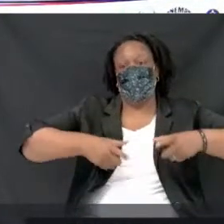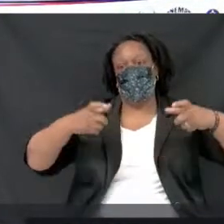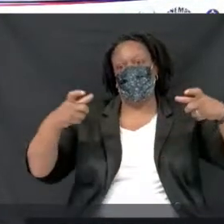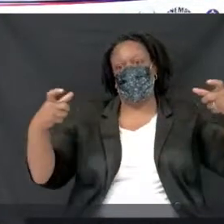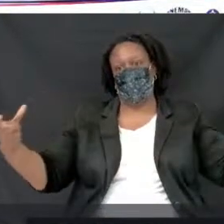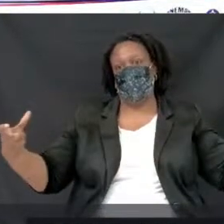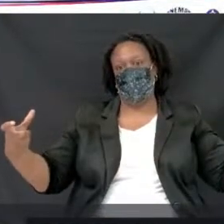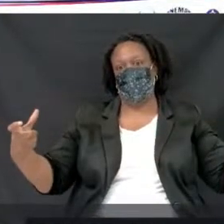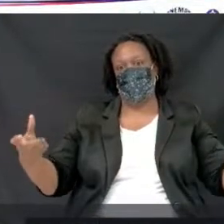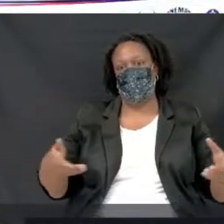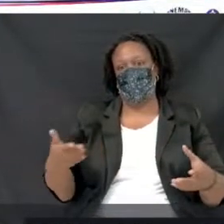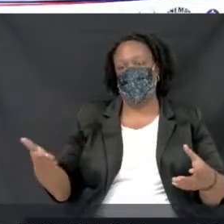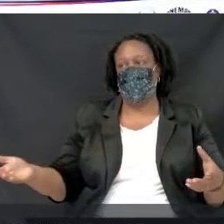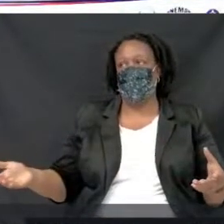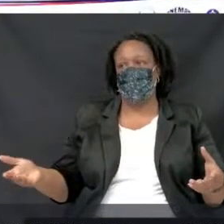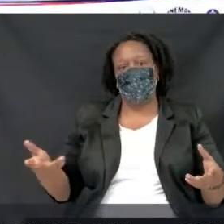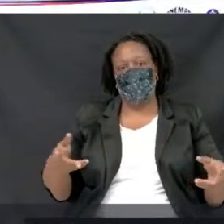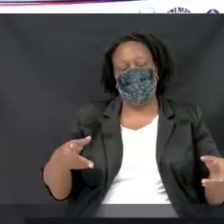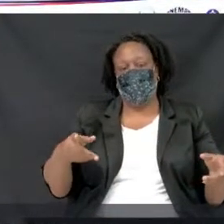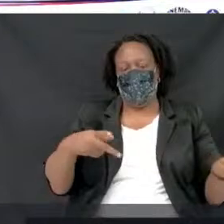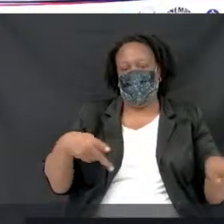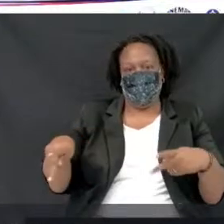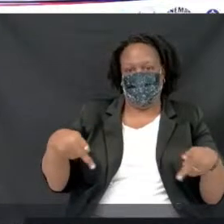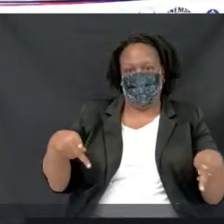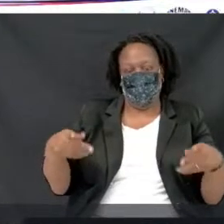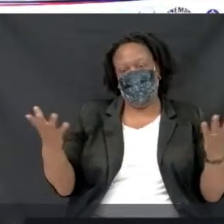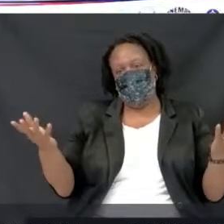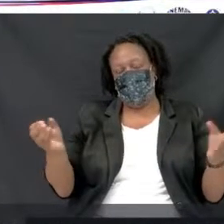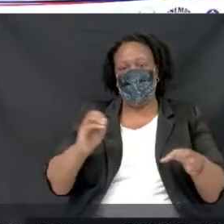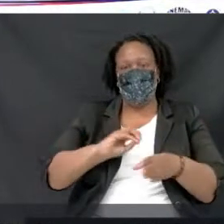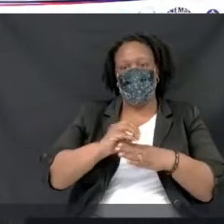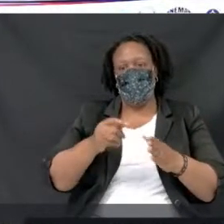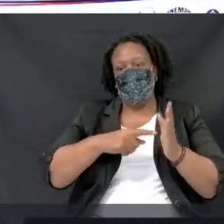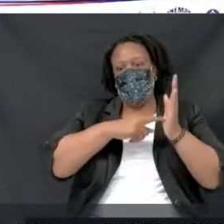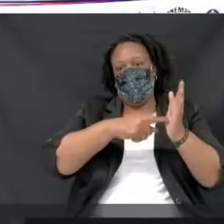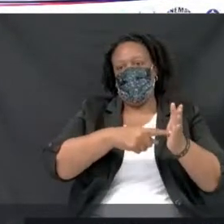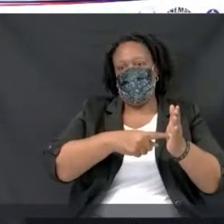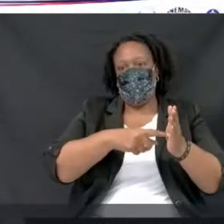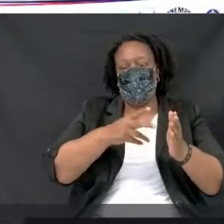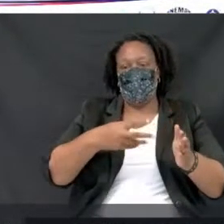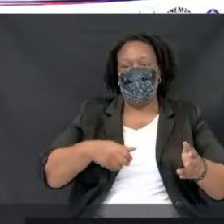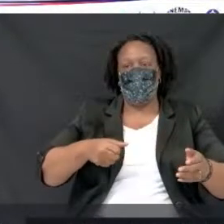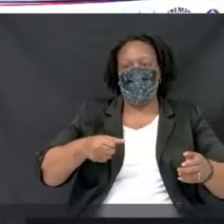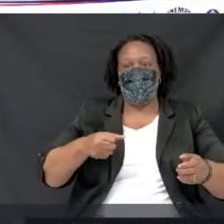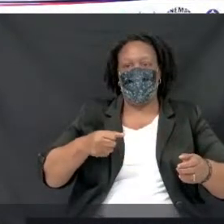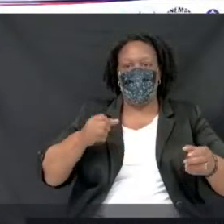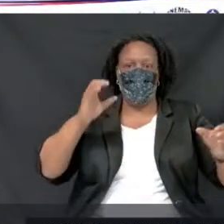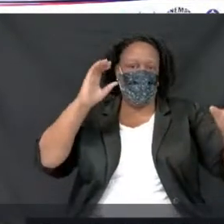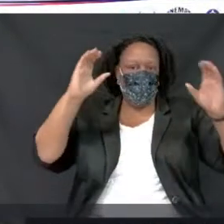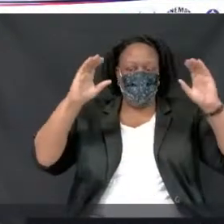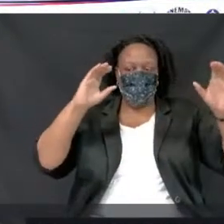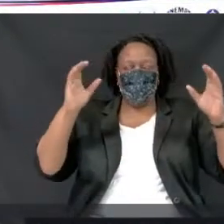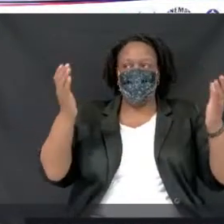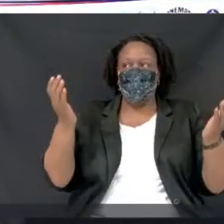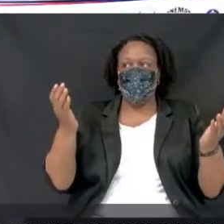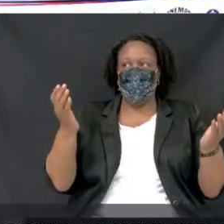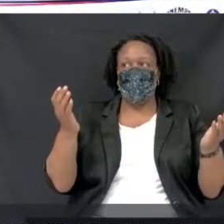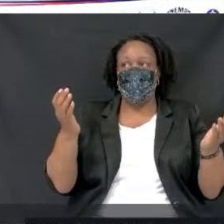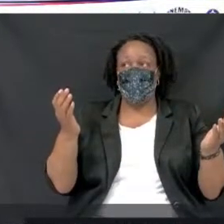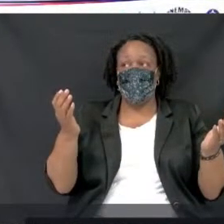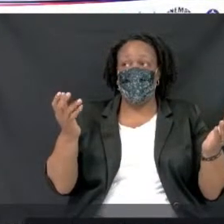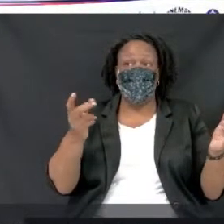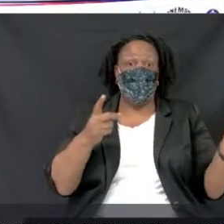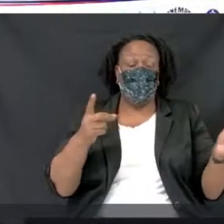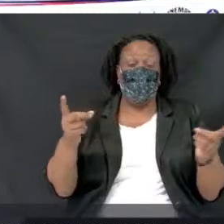to decrease the risk, we allow those events for vaccinated persons. But all these events are being beamed